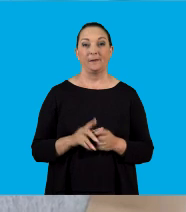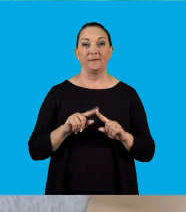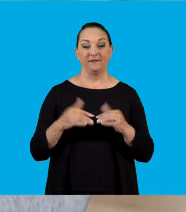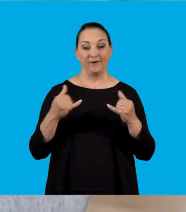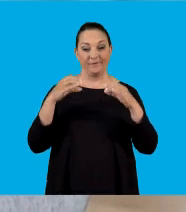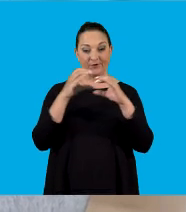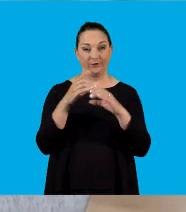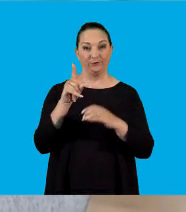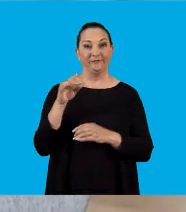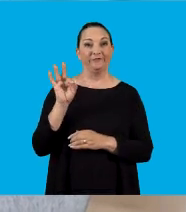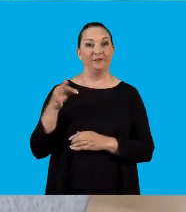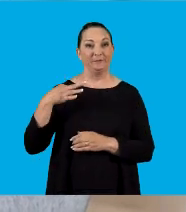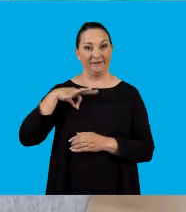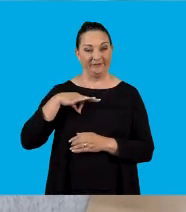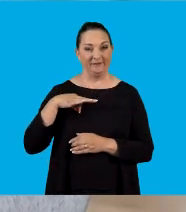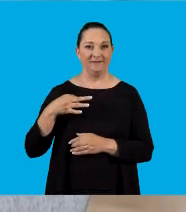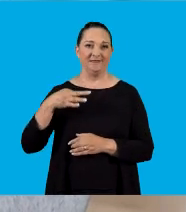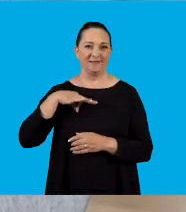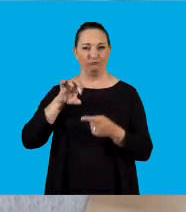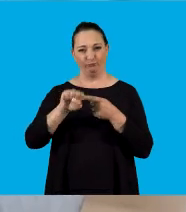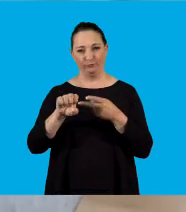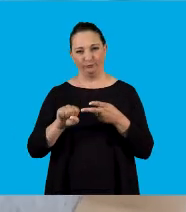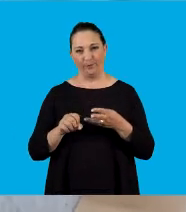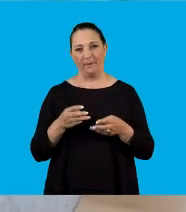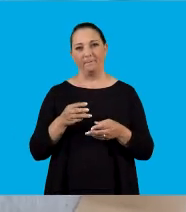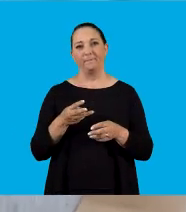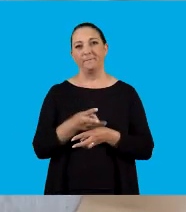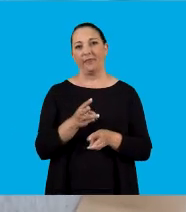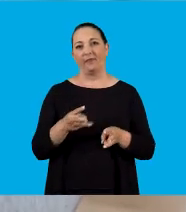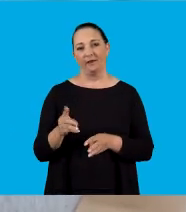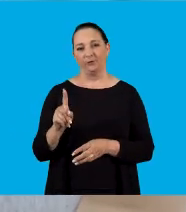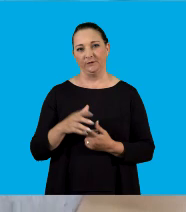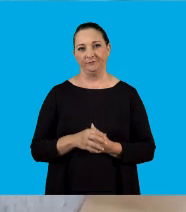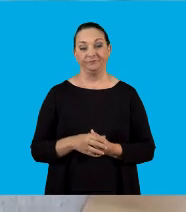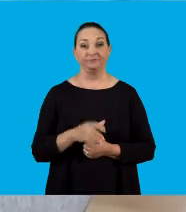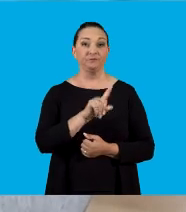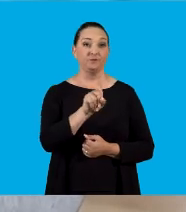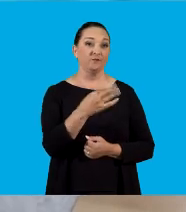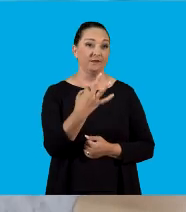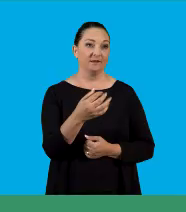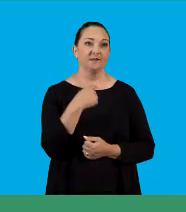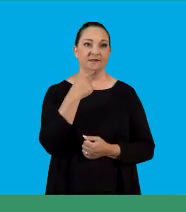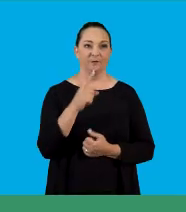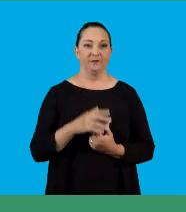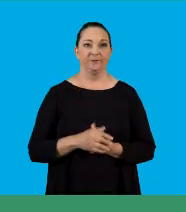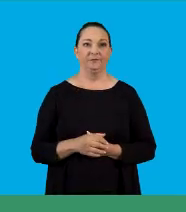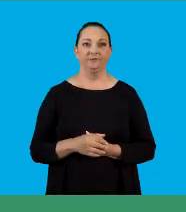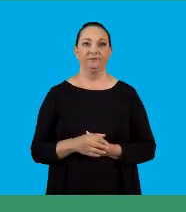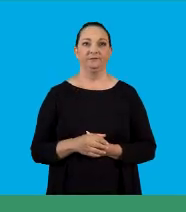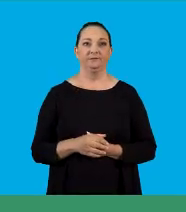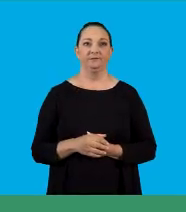specifically the fringe benefits and the salary determination methods. So question 3 reads as follows. It says